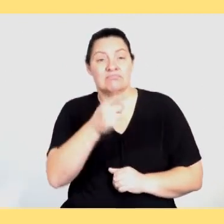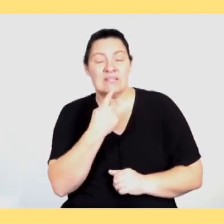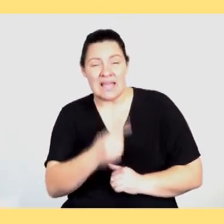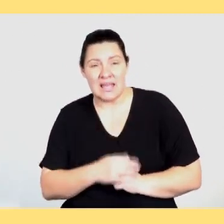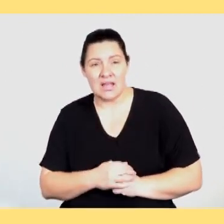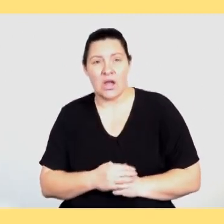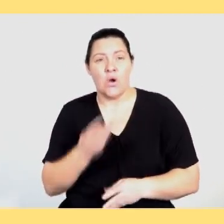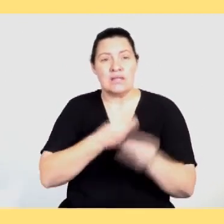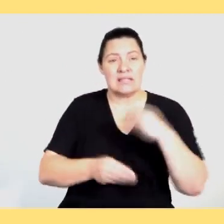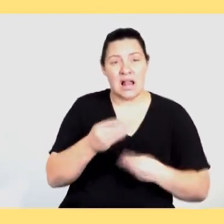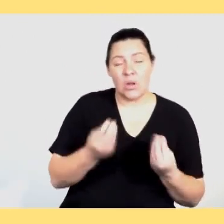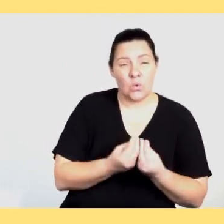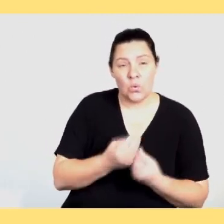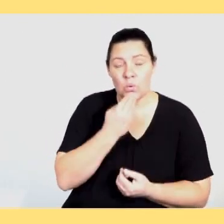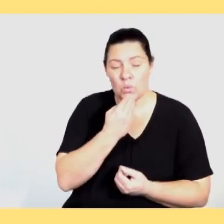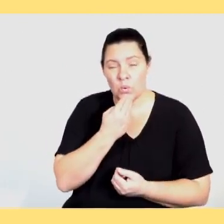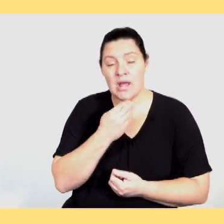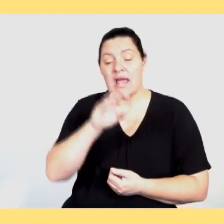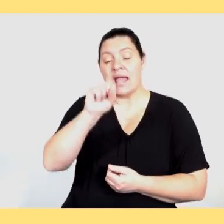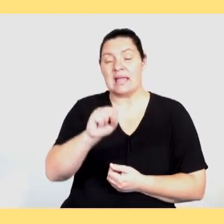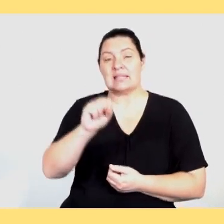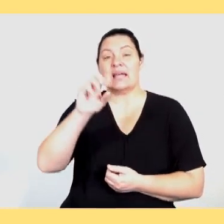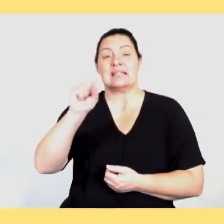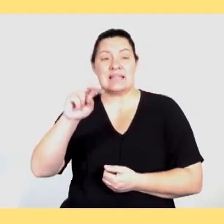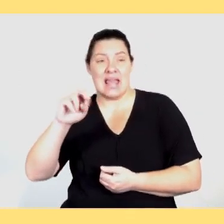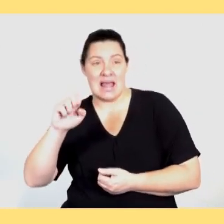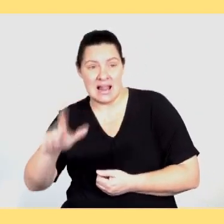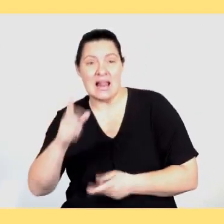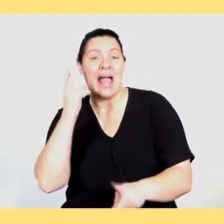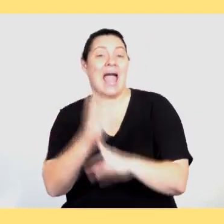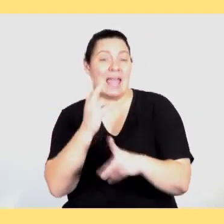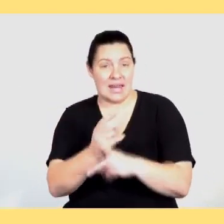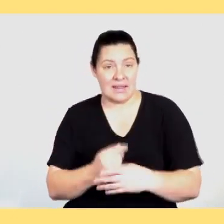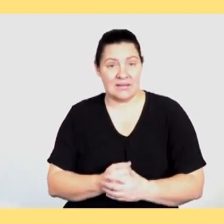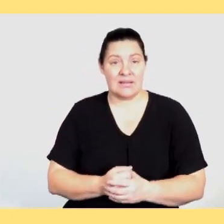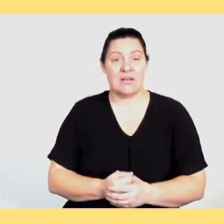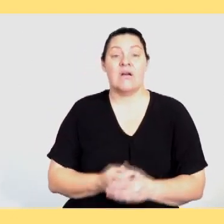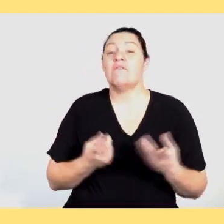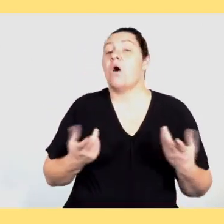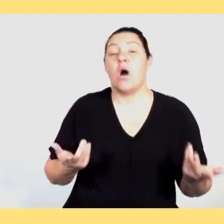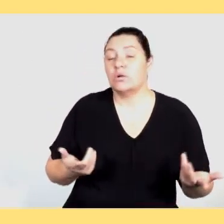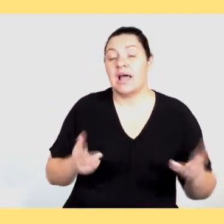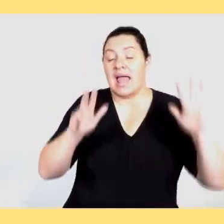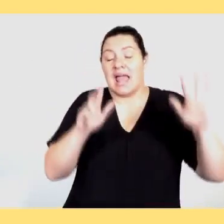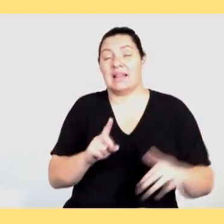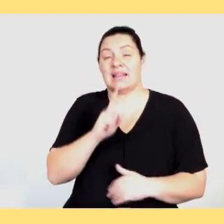then says, we sold goods to S. Snail again, and then it is